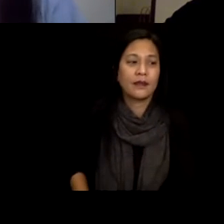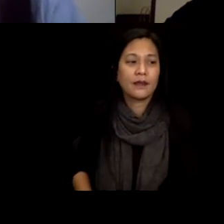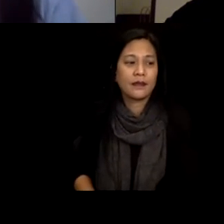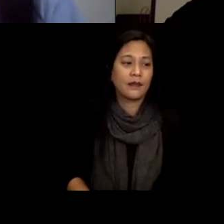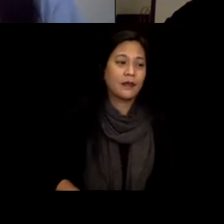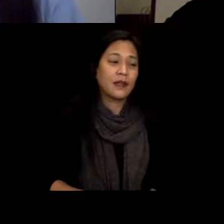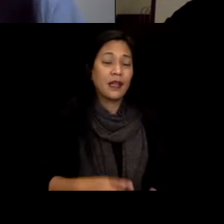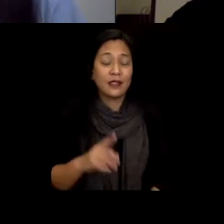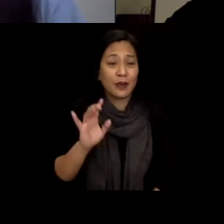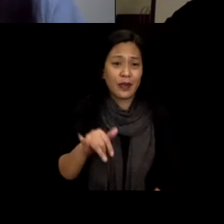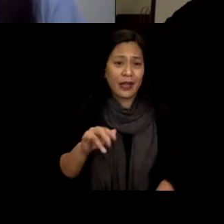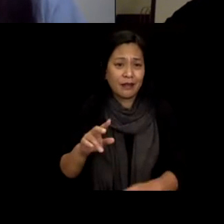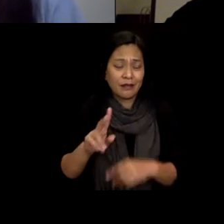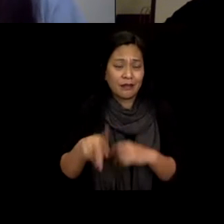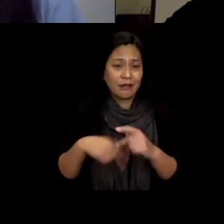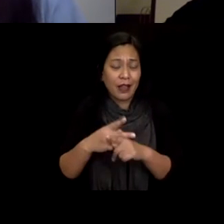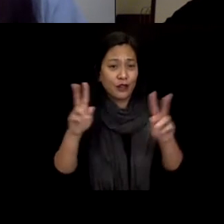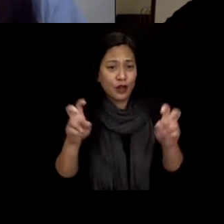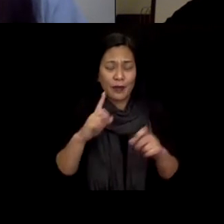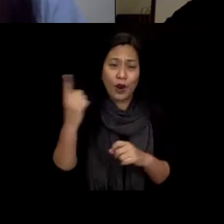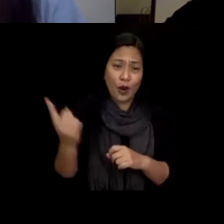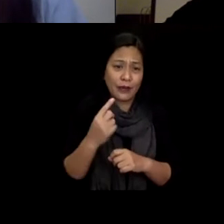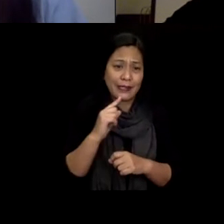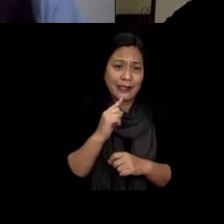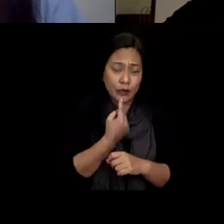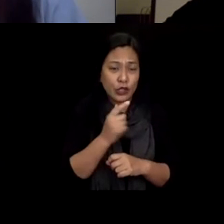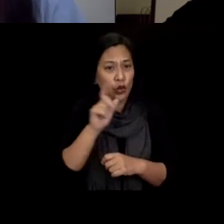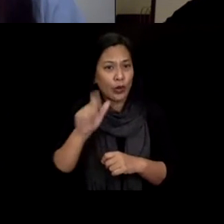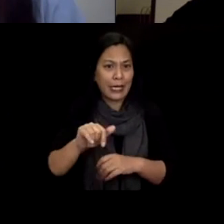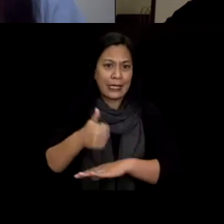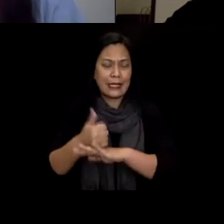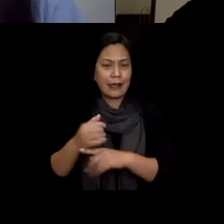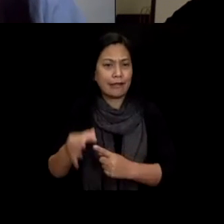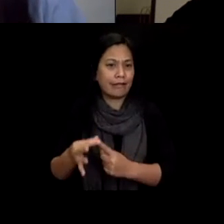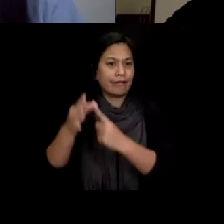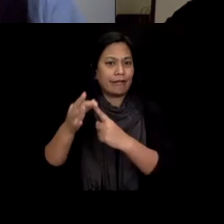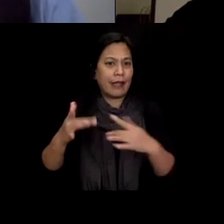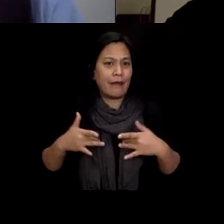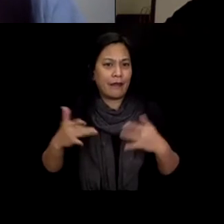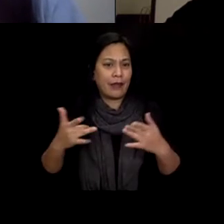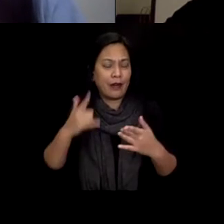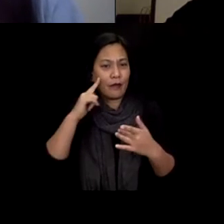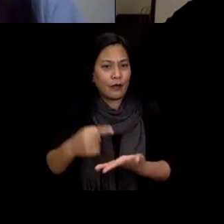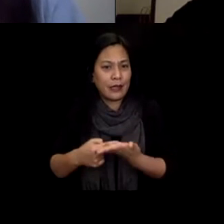at all times. And so I'm wondering if you've had any